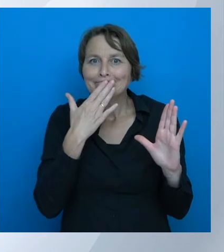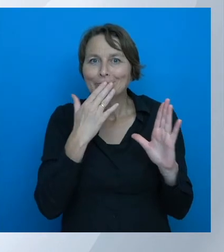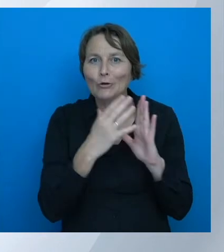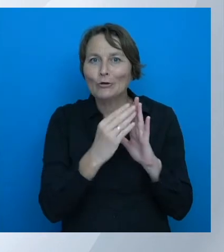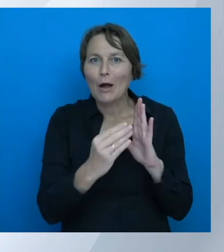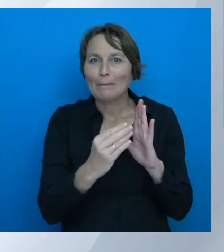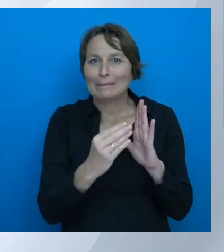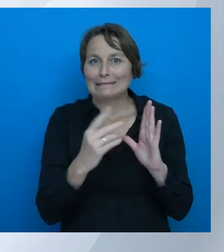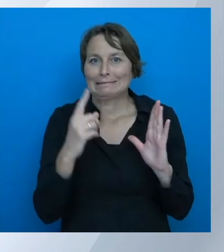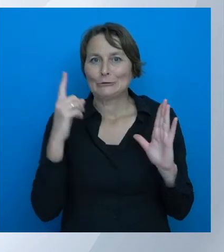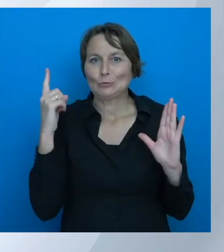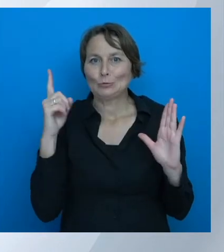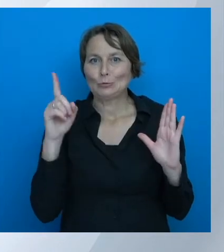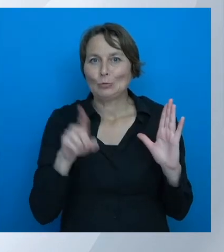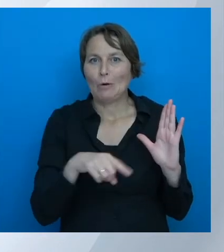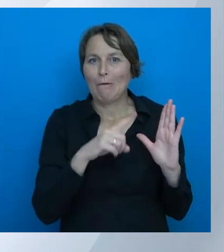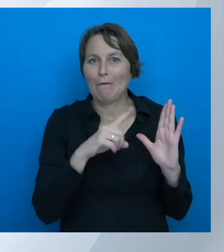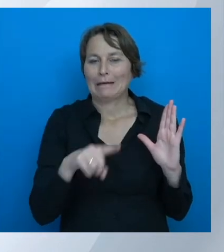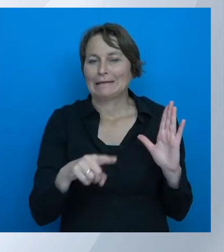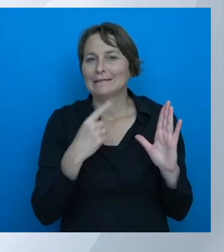Come on, you can do it.